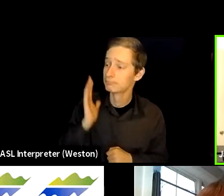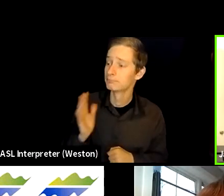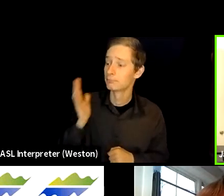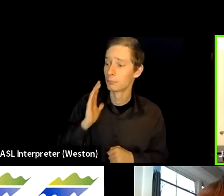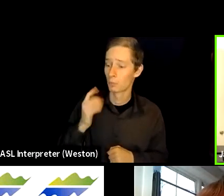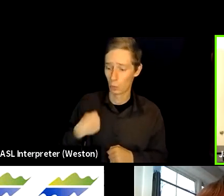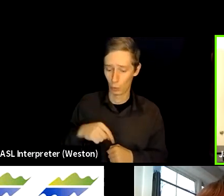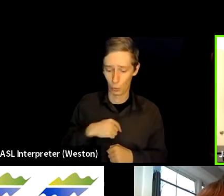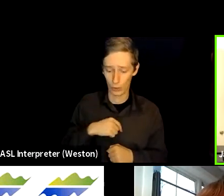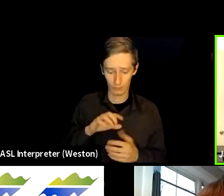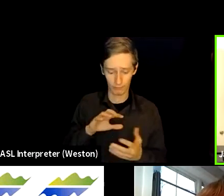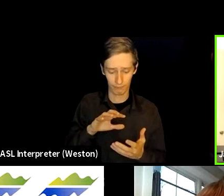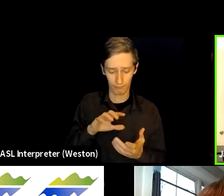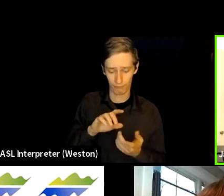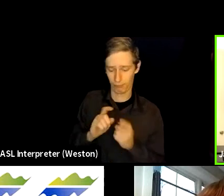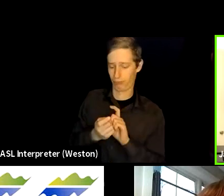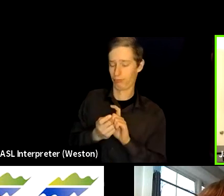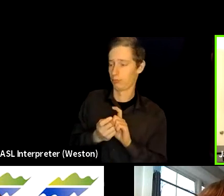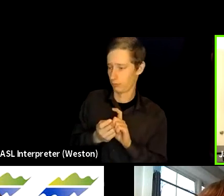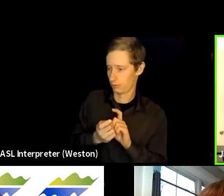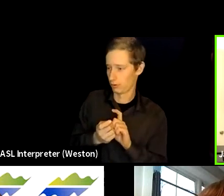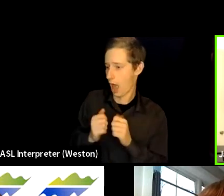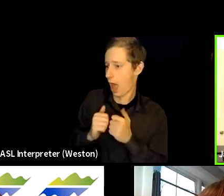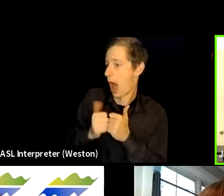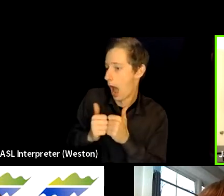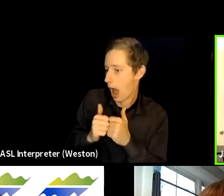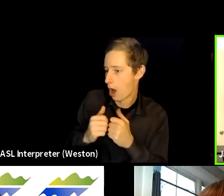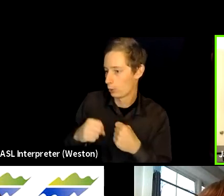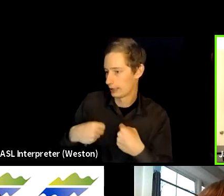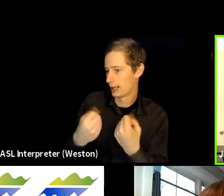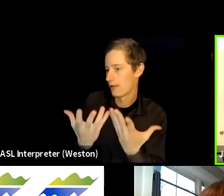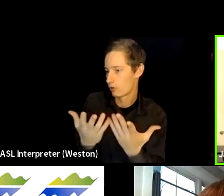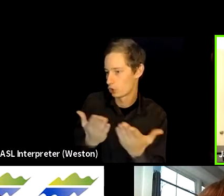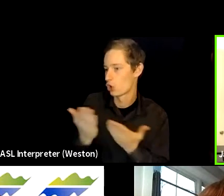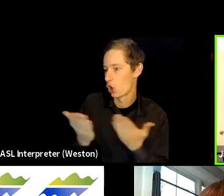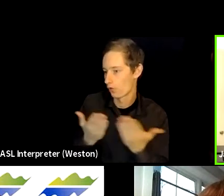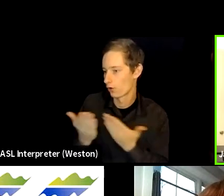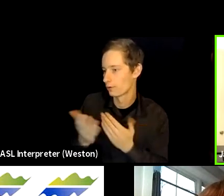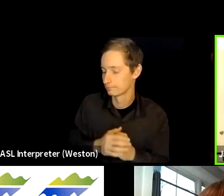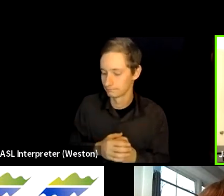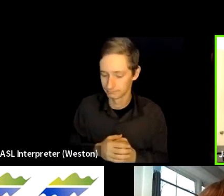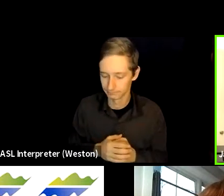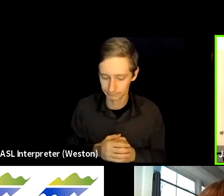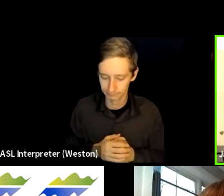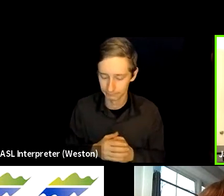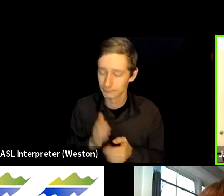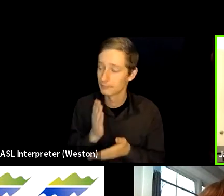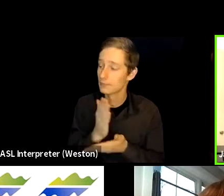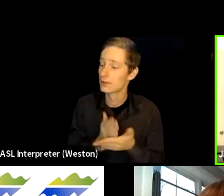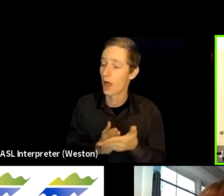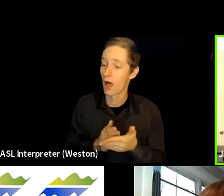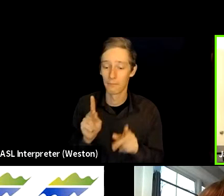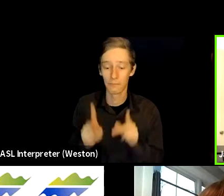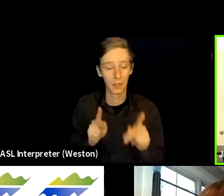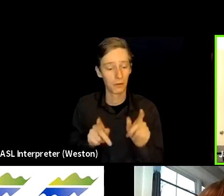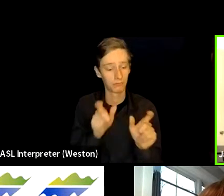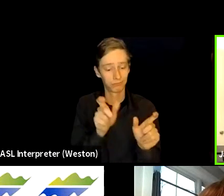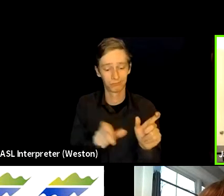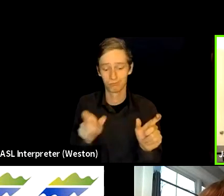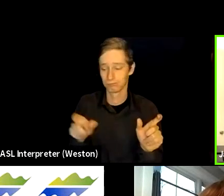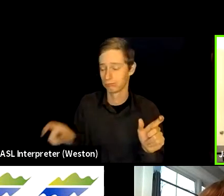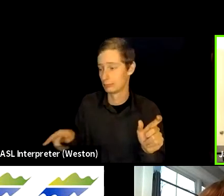deliver services in a new way. We had individuals who obviously needed